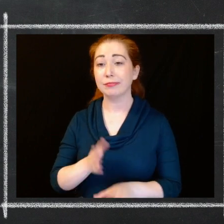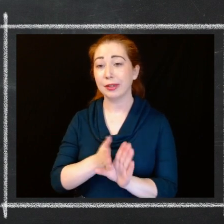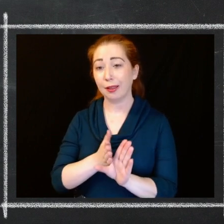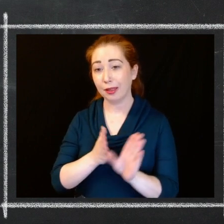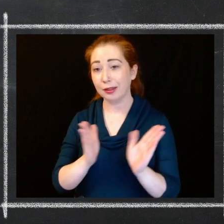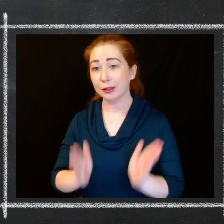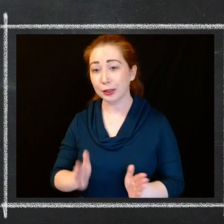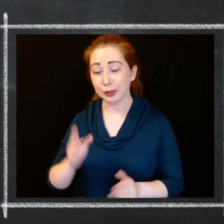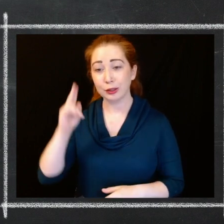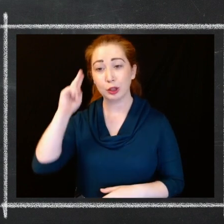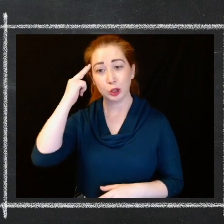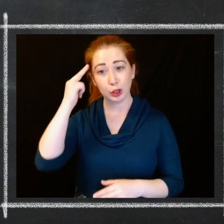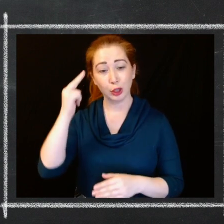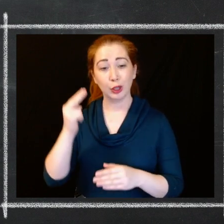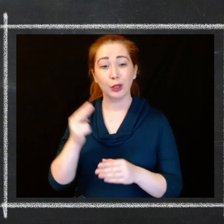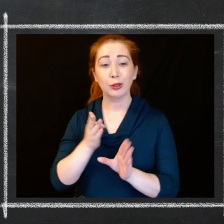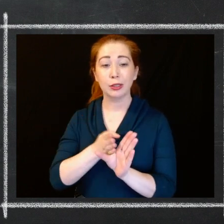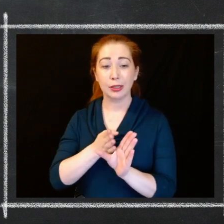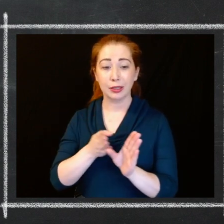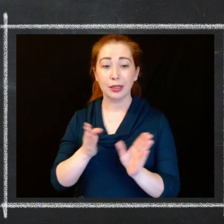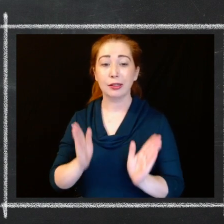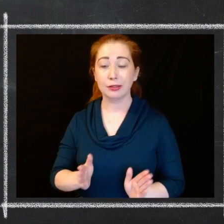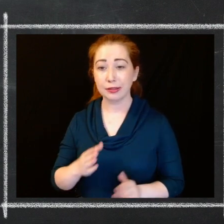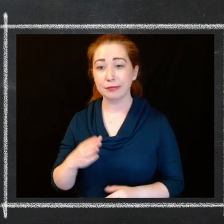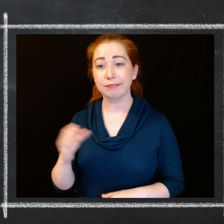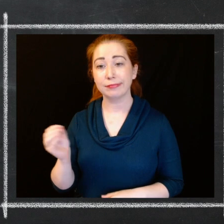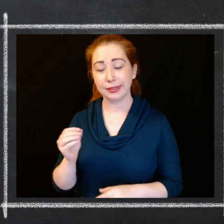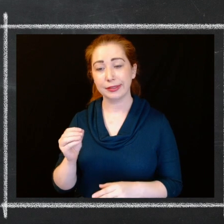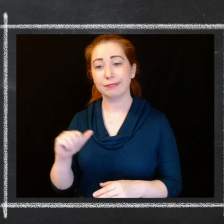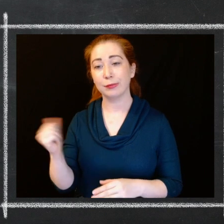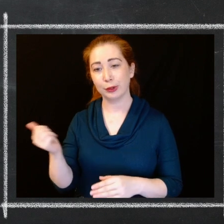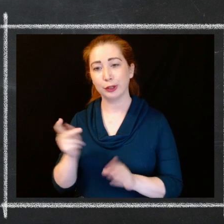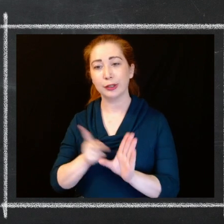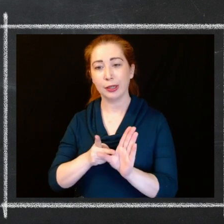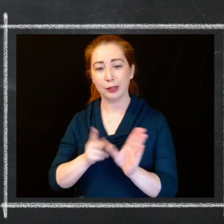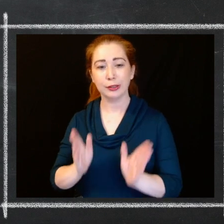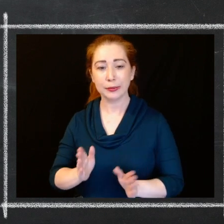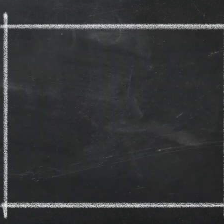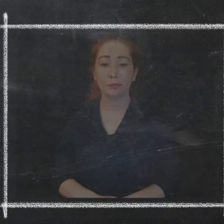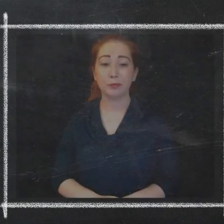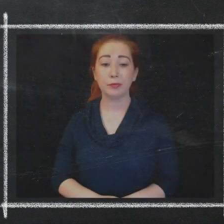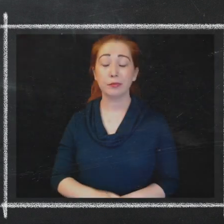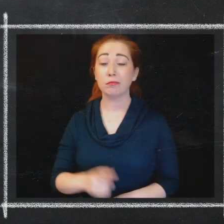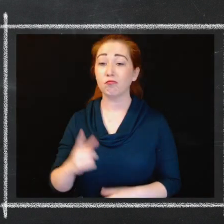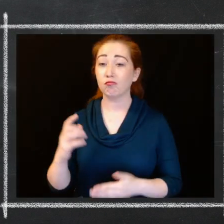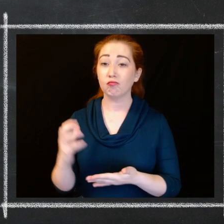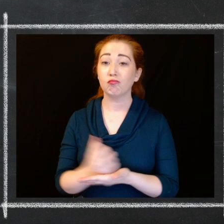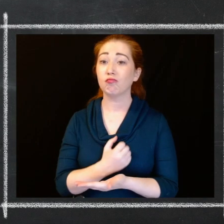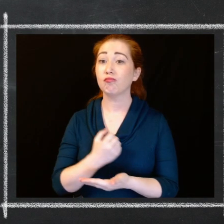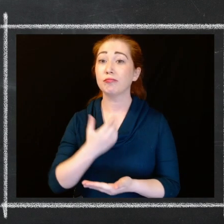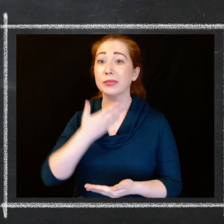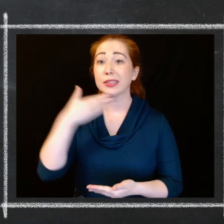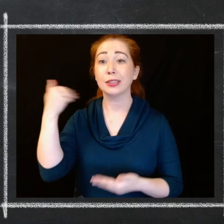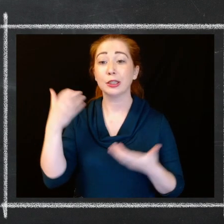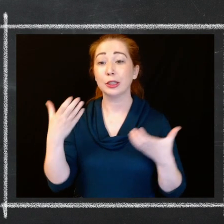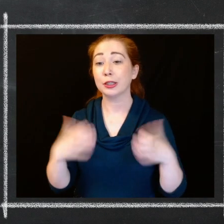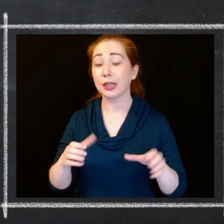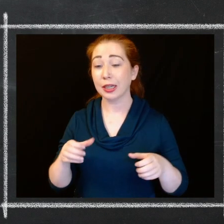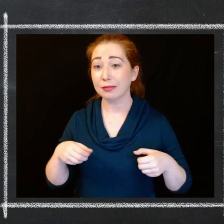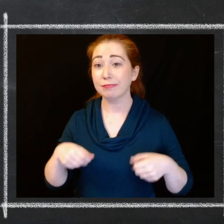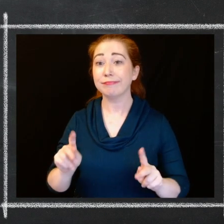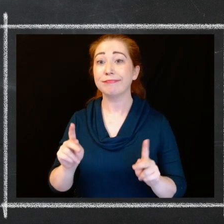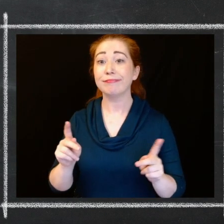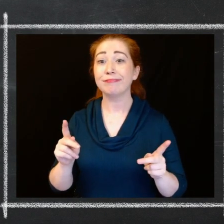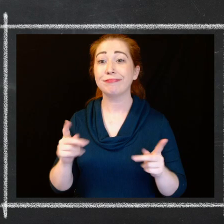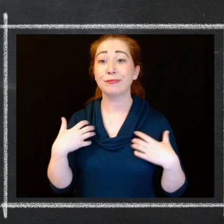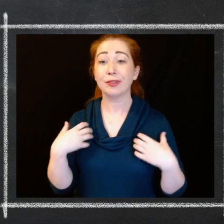psychiatrists, and people to help navigate recovery such as patient navigators and social workers. To optimize